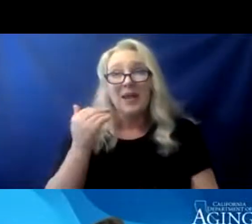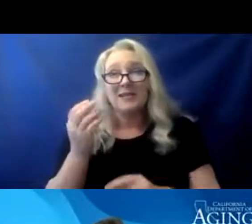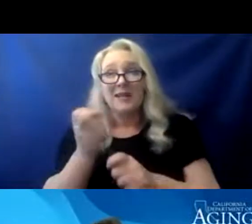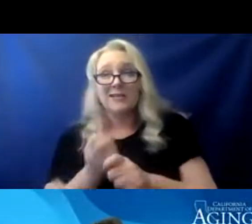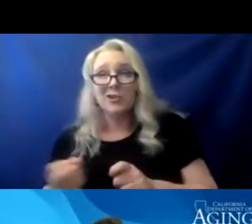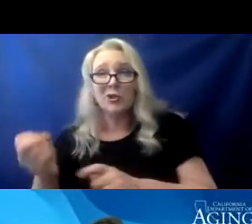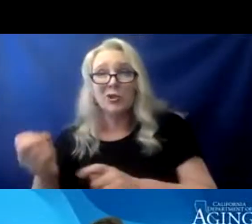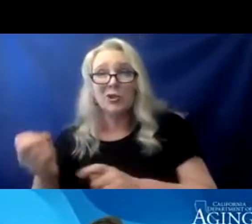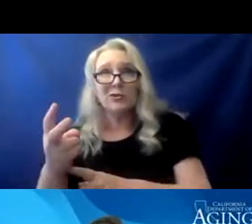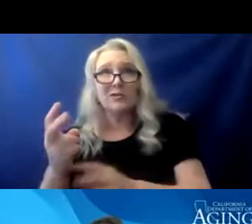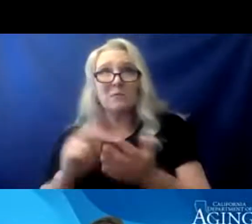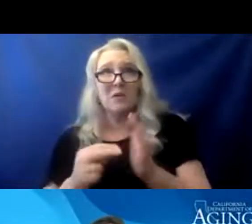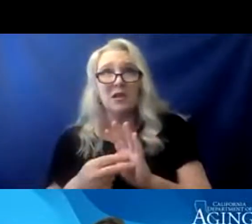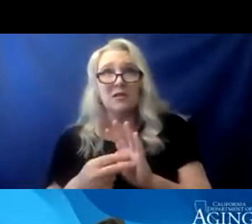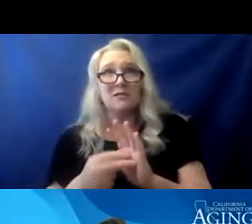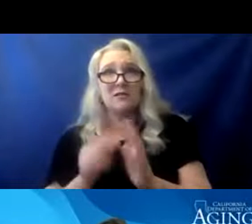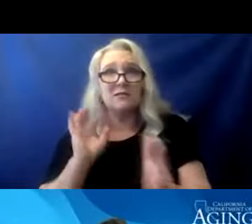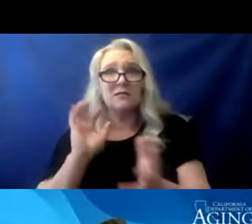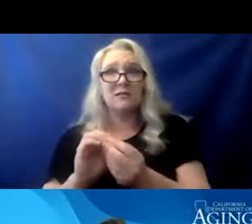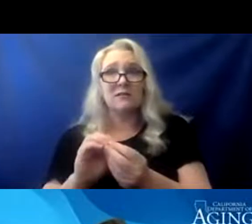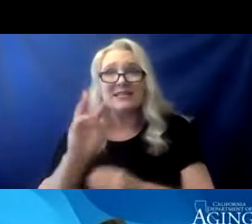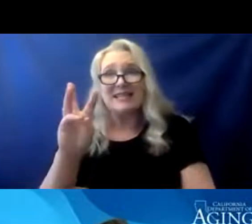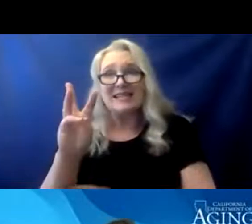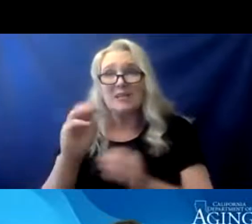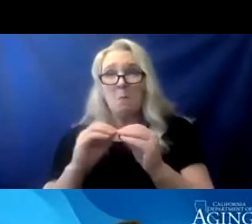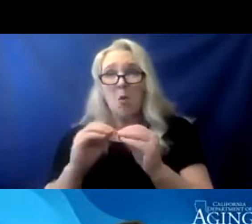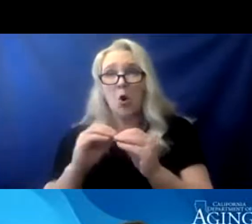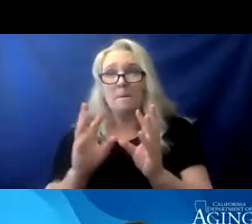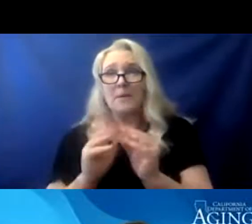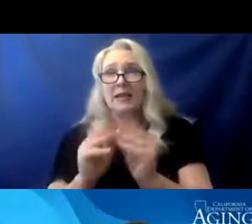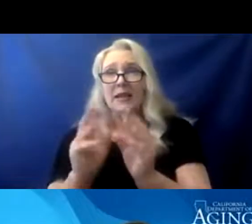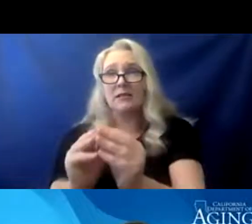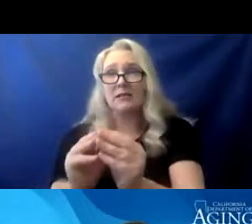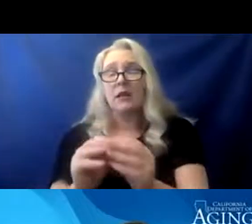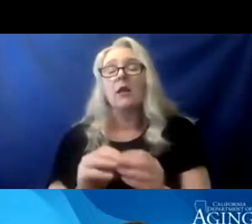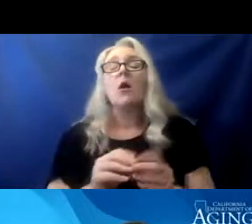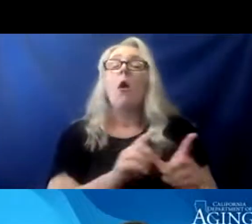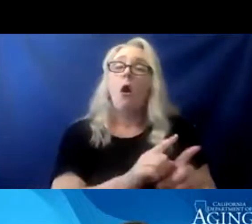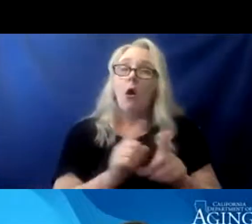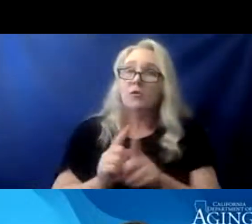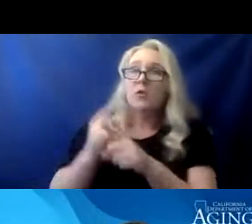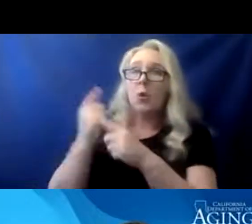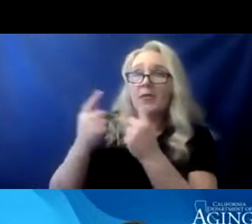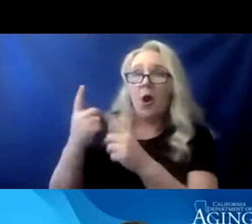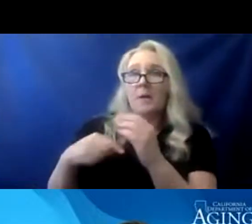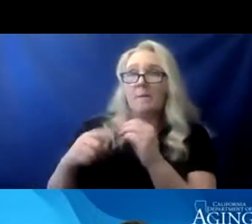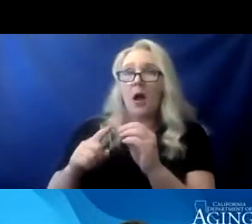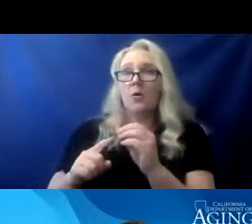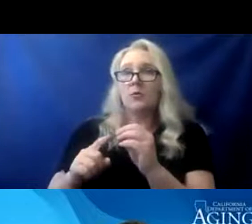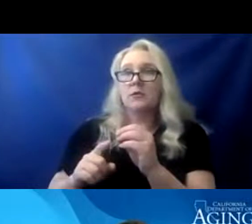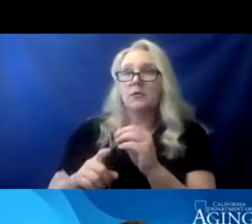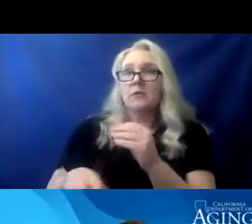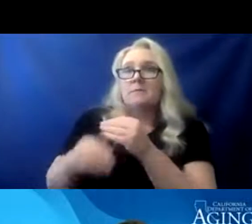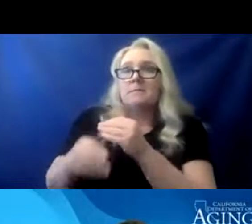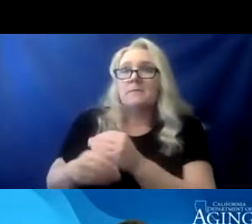starting now, that's about 6 more meetings. It goes quick. We also have some thoughts about developing the agenda with